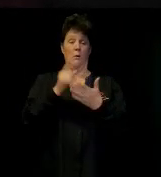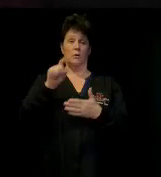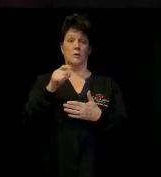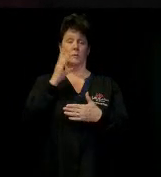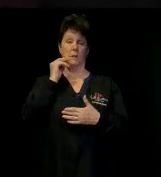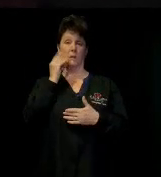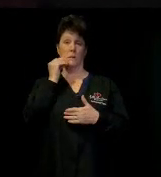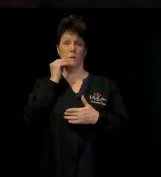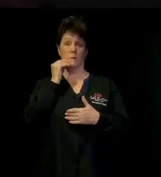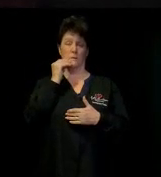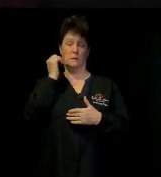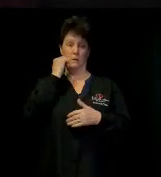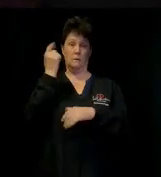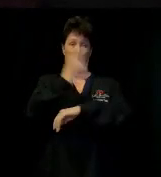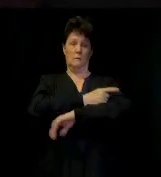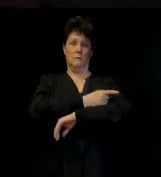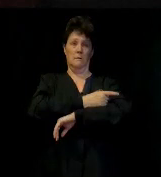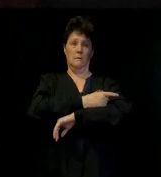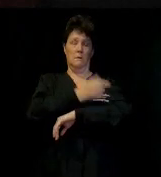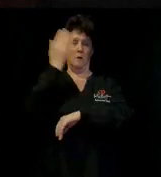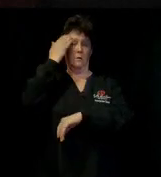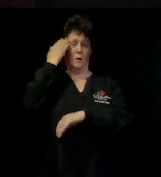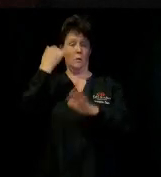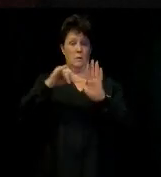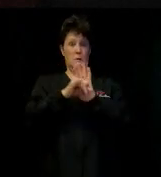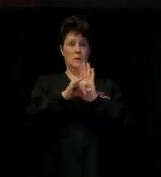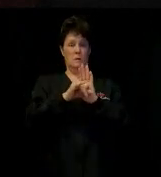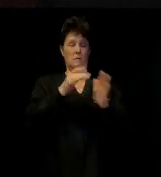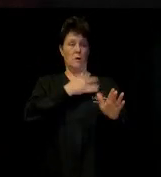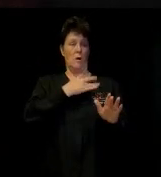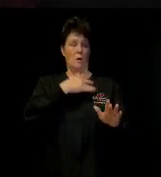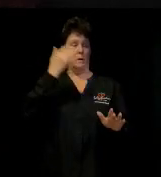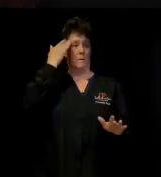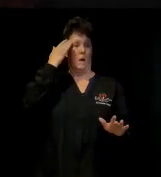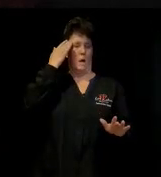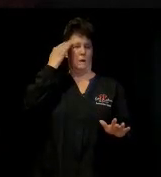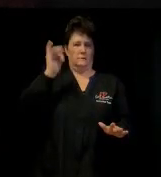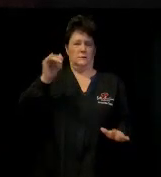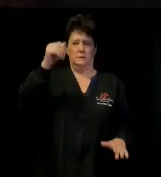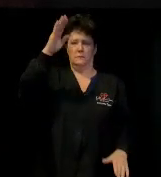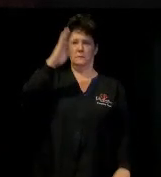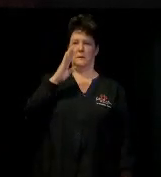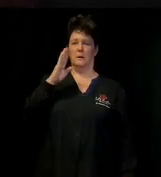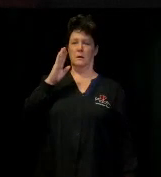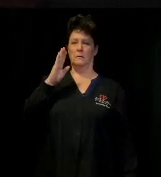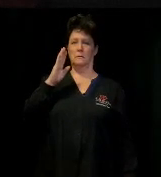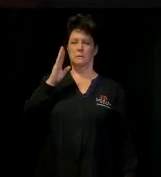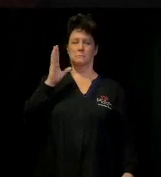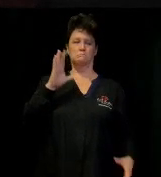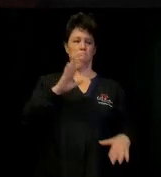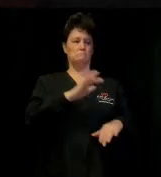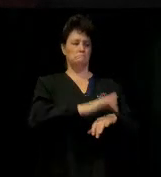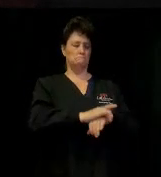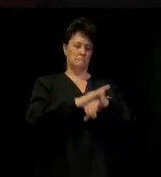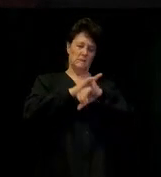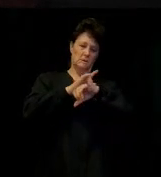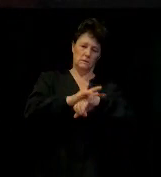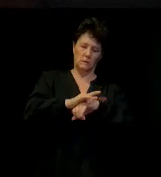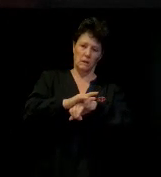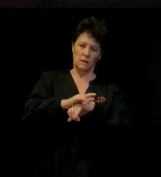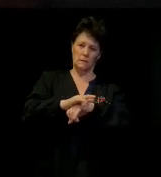that out. By knowing who we are, we have the heart of God, we have the mind of God, and it's rooted in our identity. We're persuaded. So what I want you to